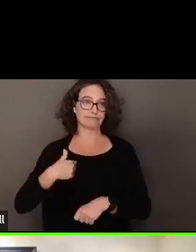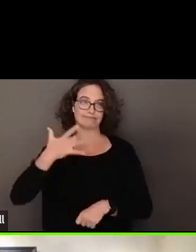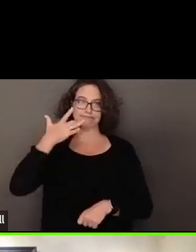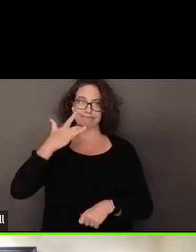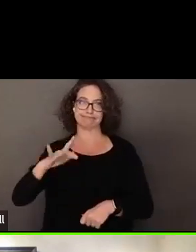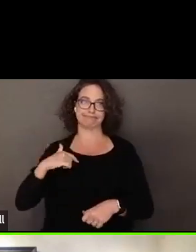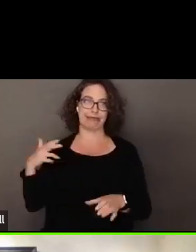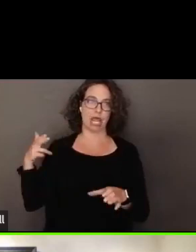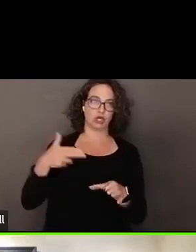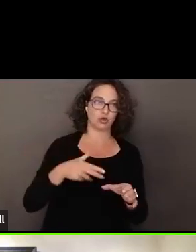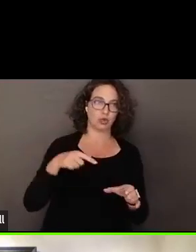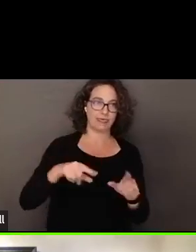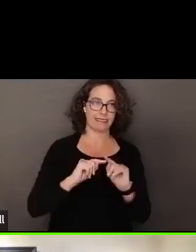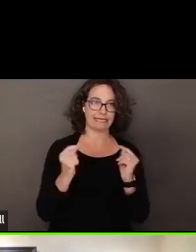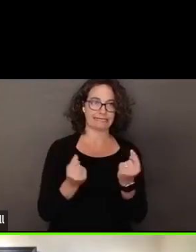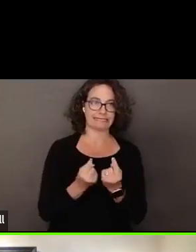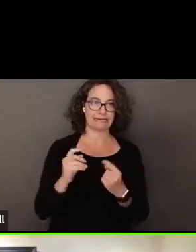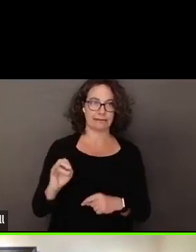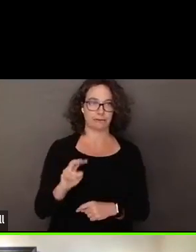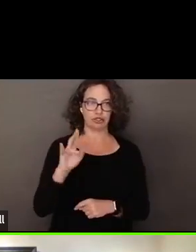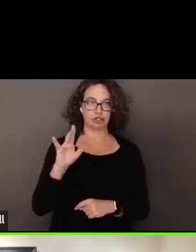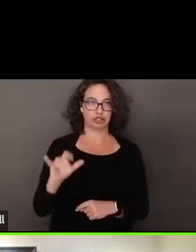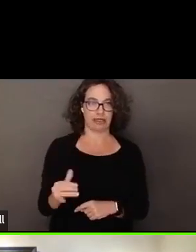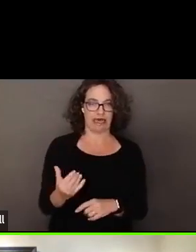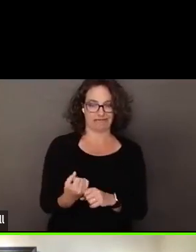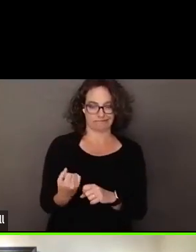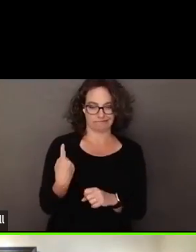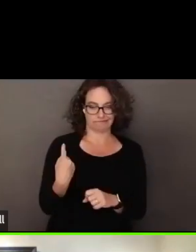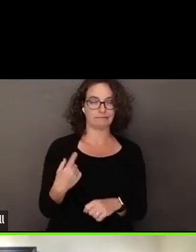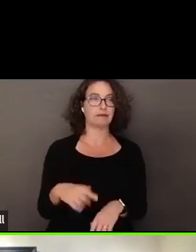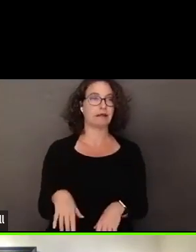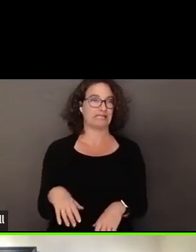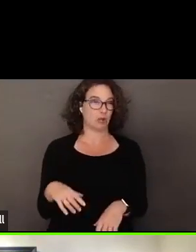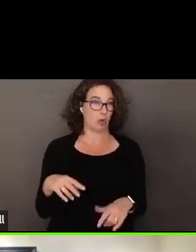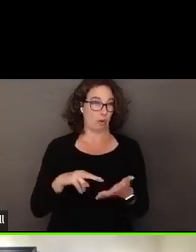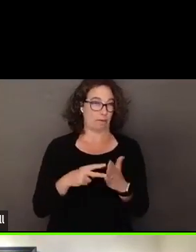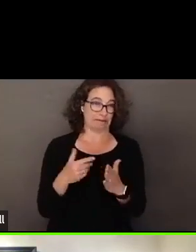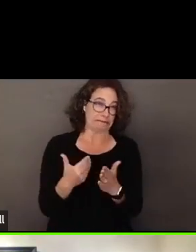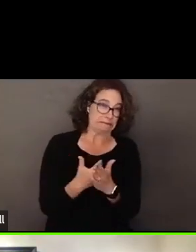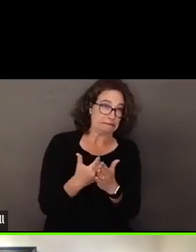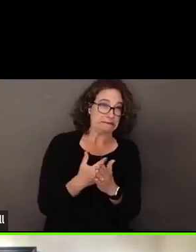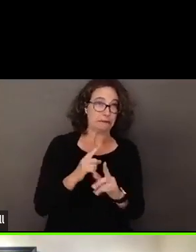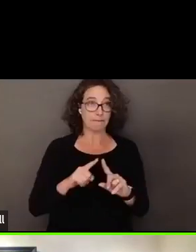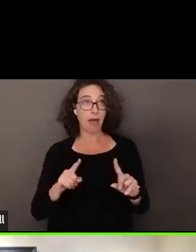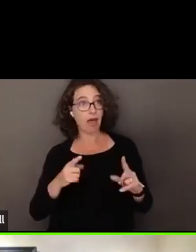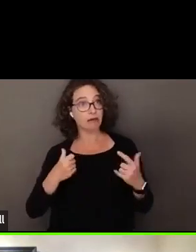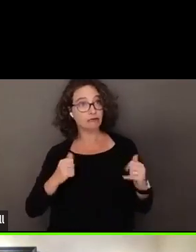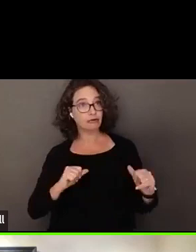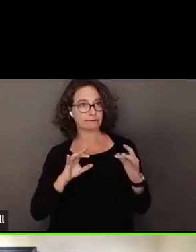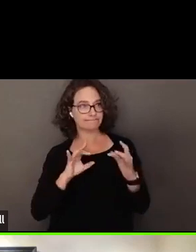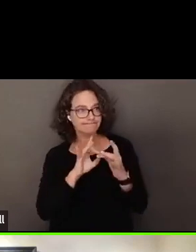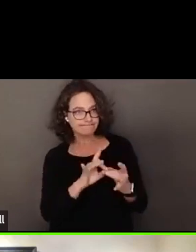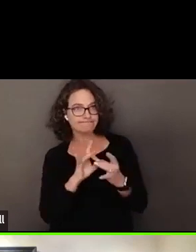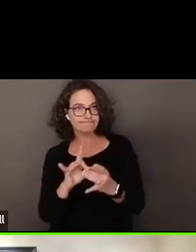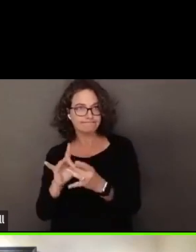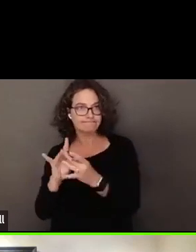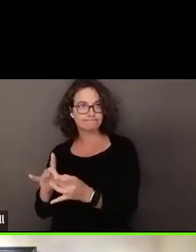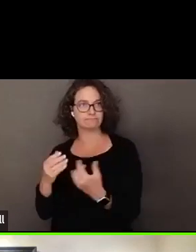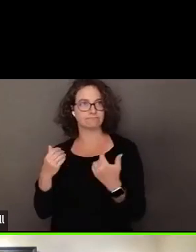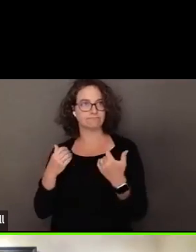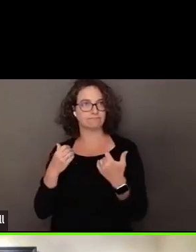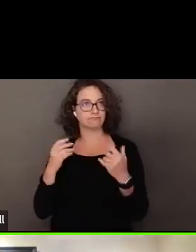this team in July of the preceding year. So relatively new at it, but making some good connections and looking forward to what we can do to help make a